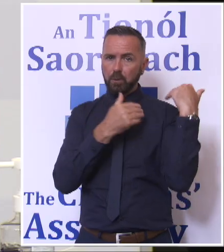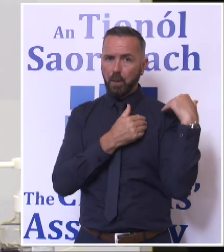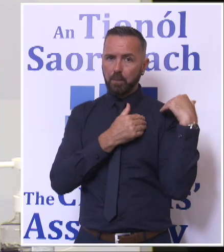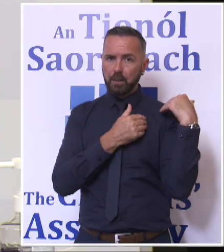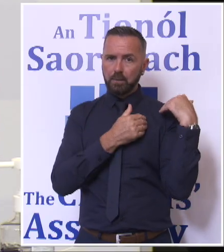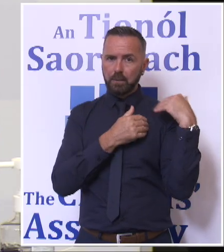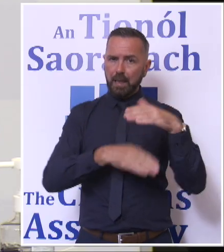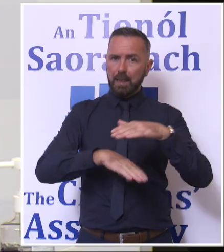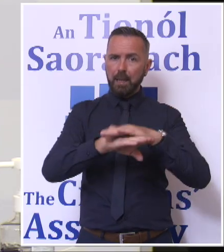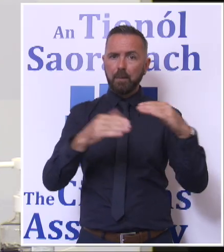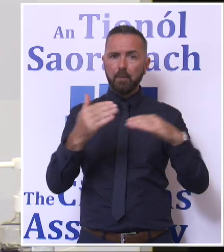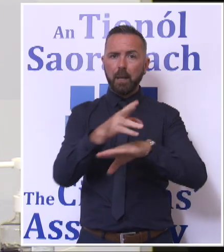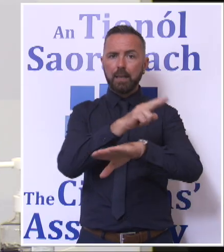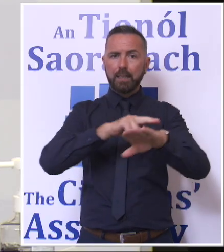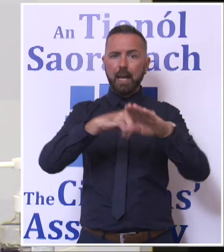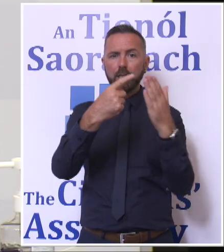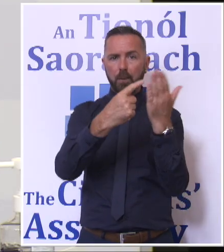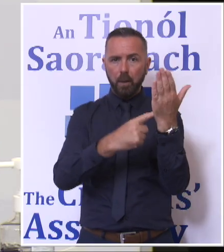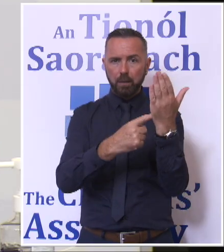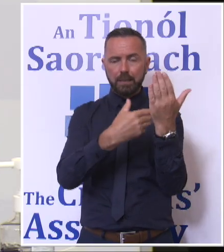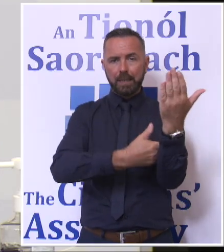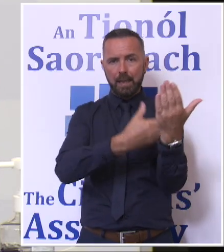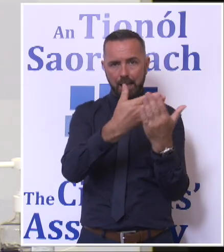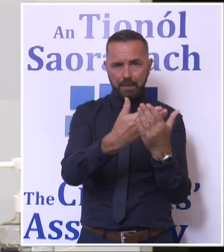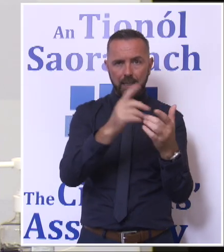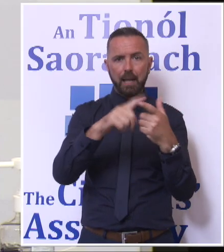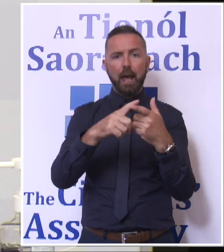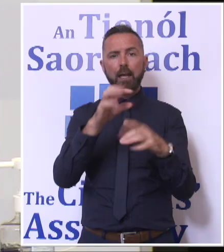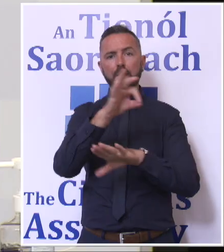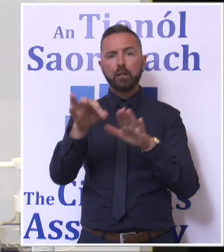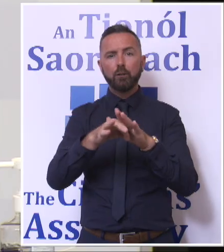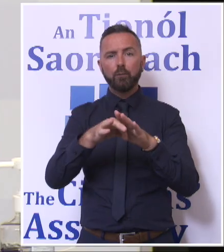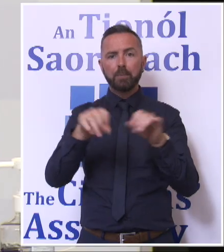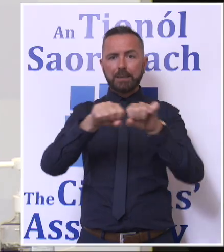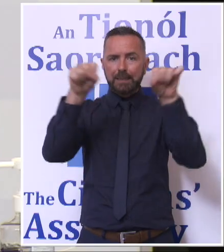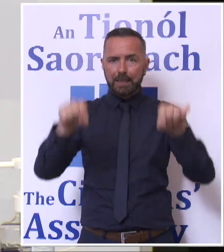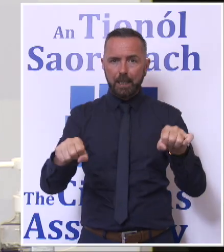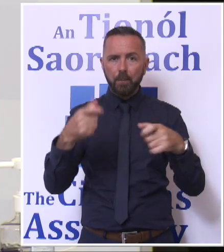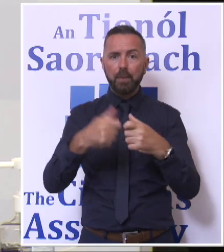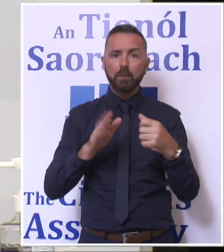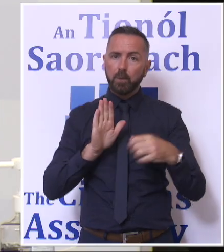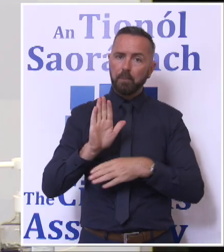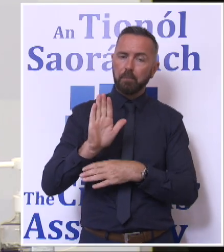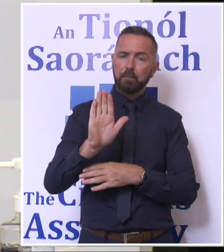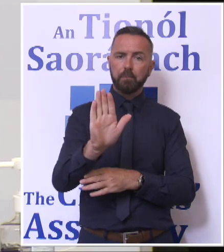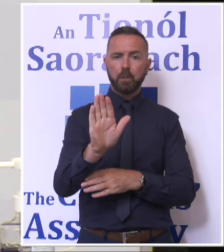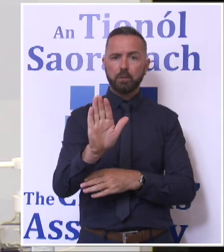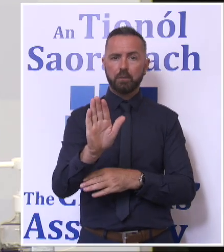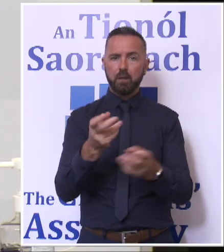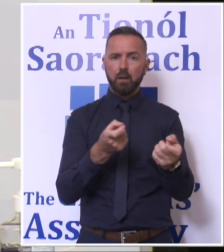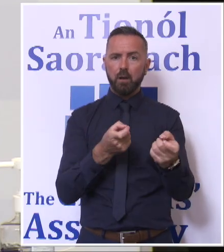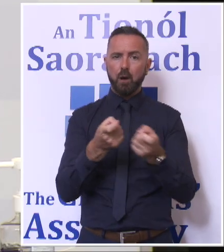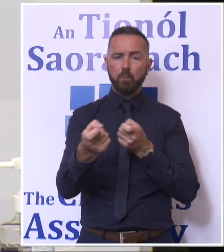much constrained by national policy, legislation and government schemes within which we are obliged to